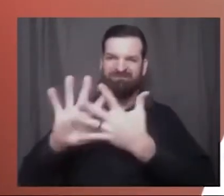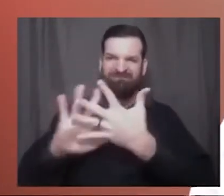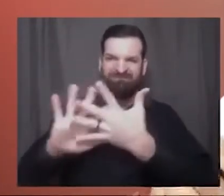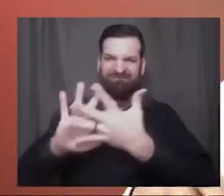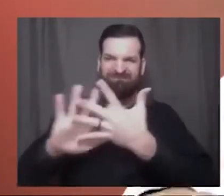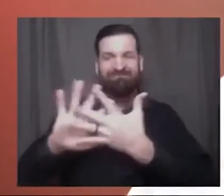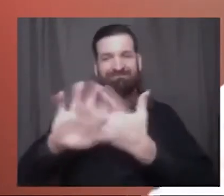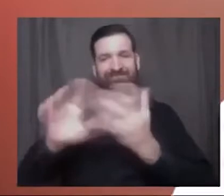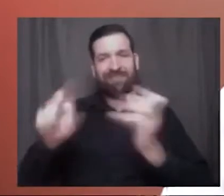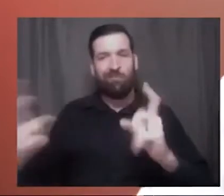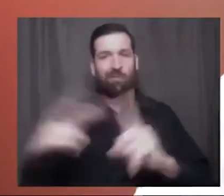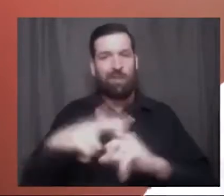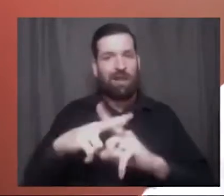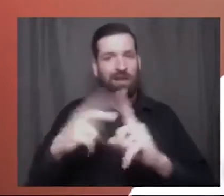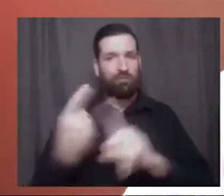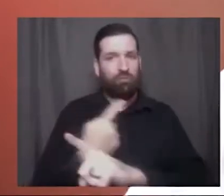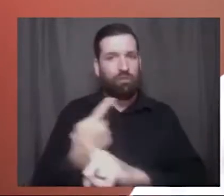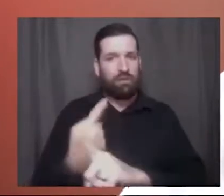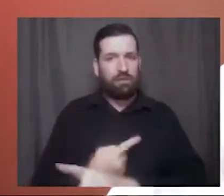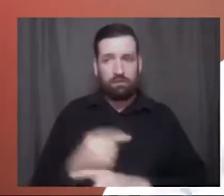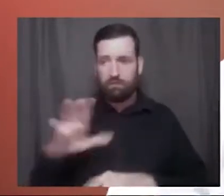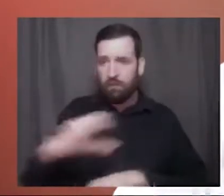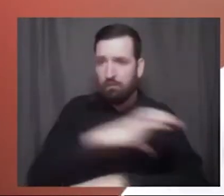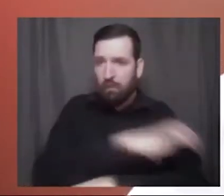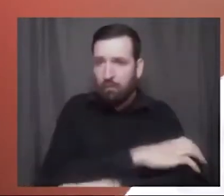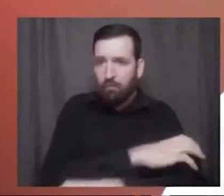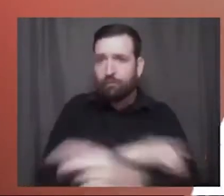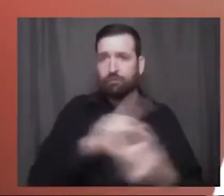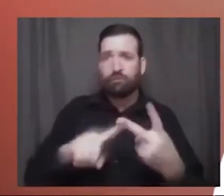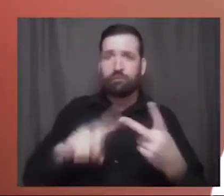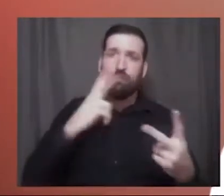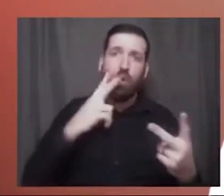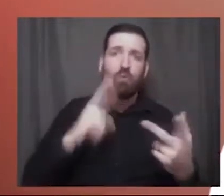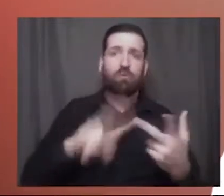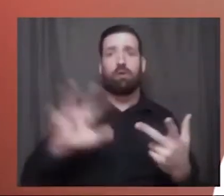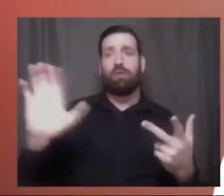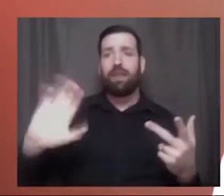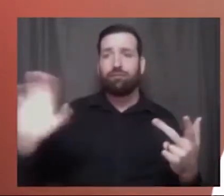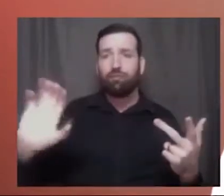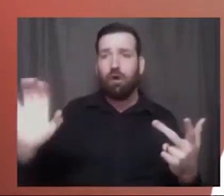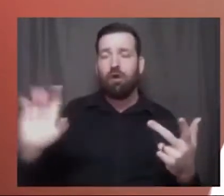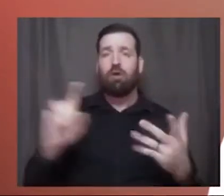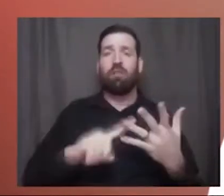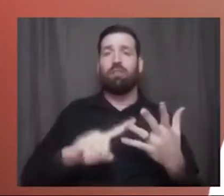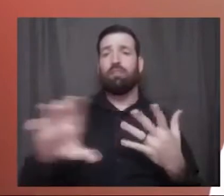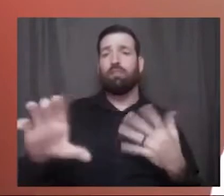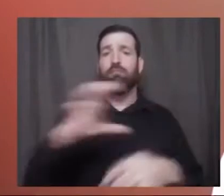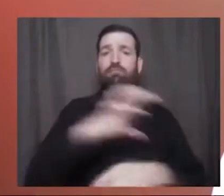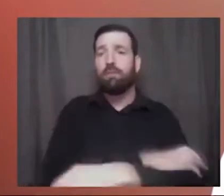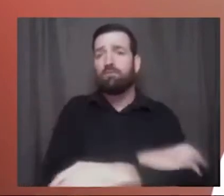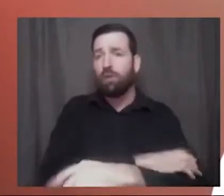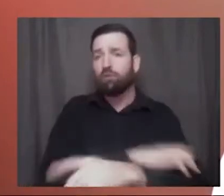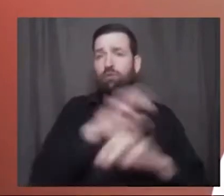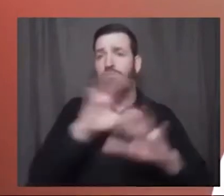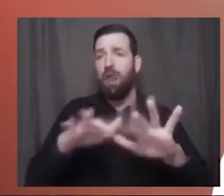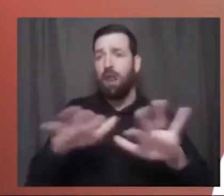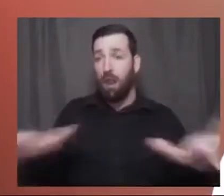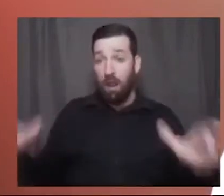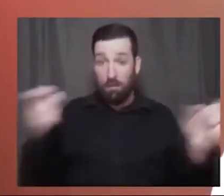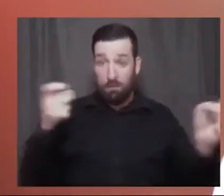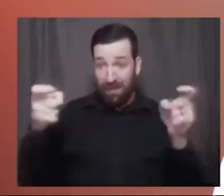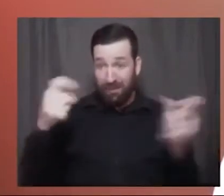perspective. What's their blood pressure? Do they smoke? How's their cholesterol? What's their blood pressure? And if you manage those things, the fat's